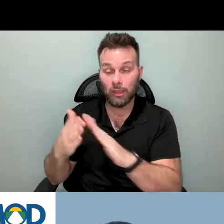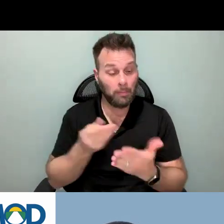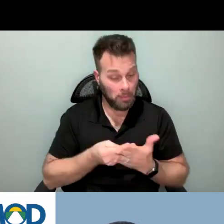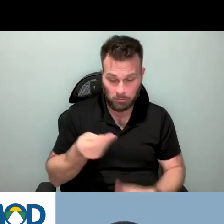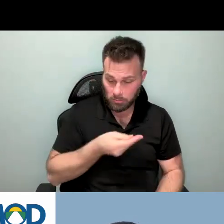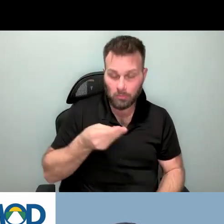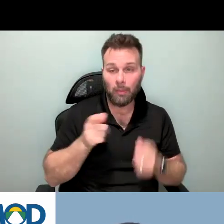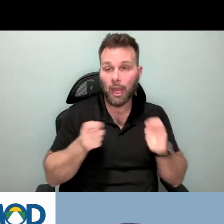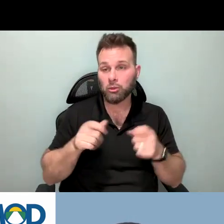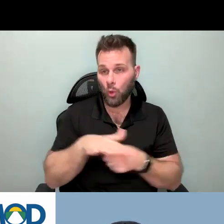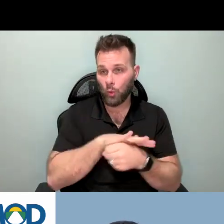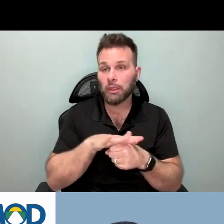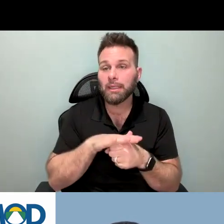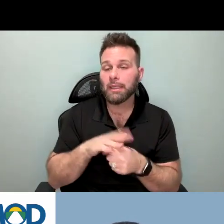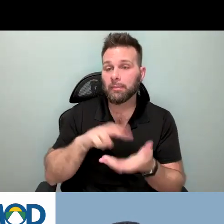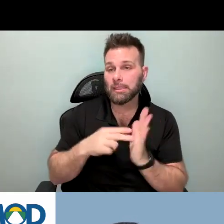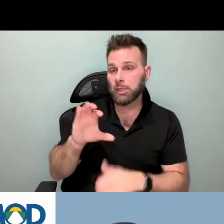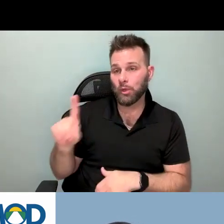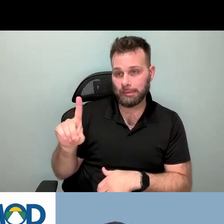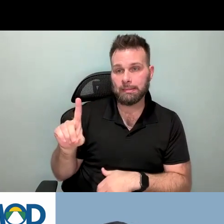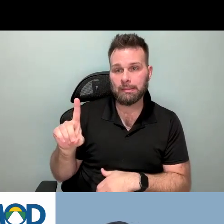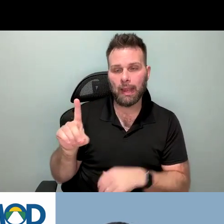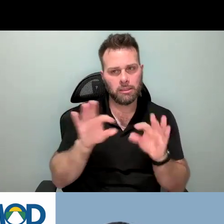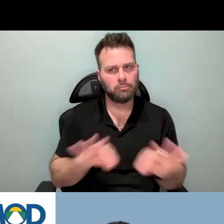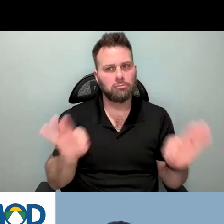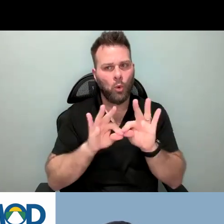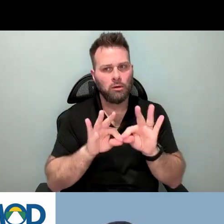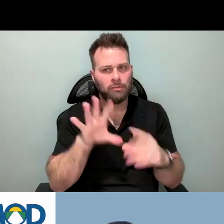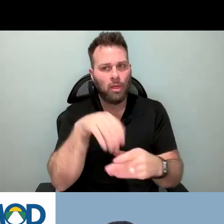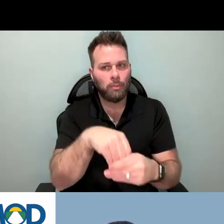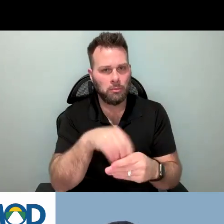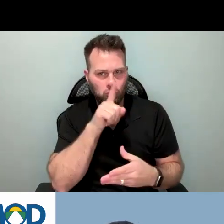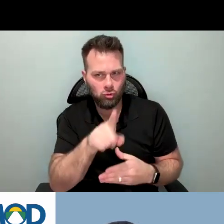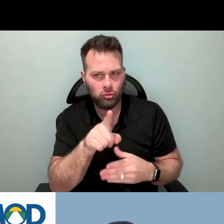giving CODs an important role in deciding how that money is spent.